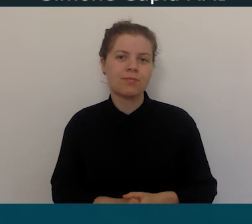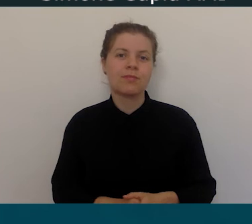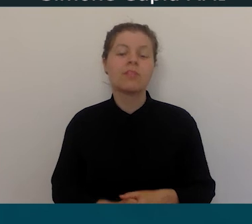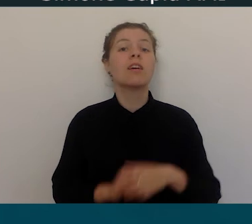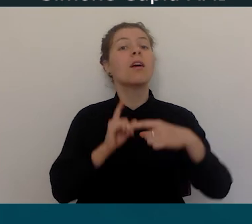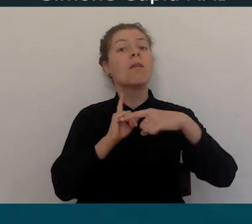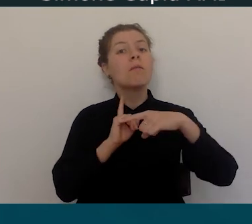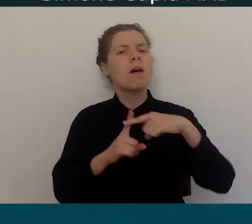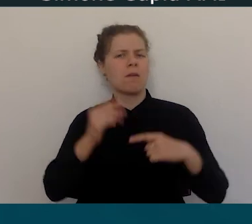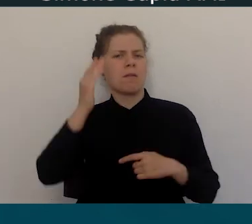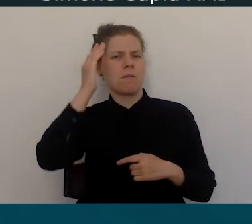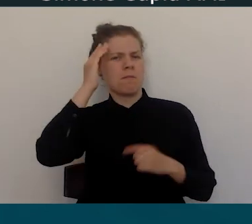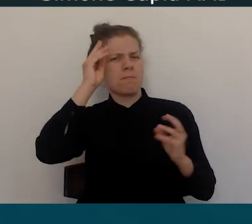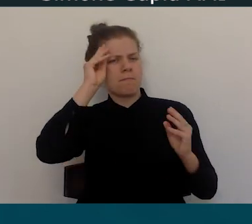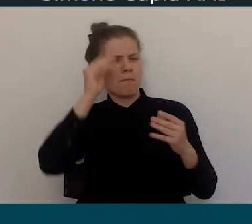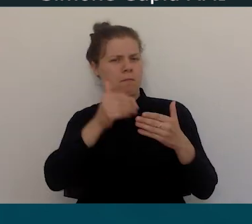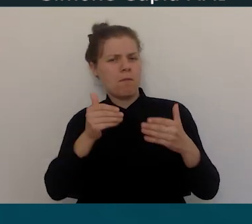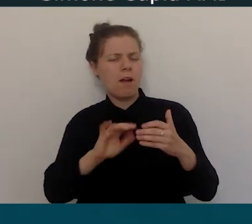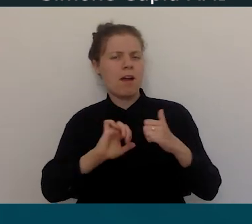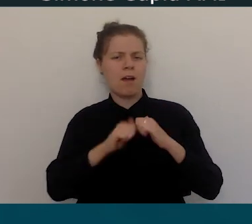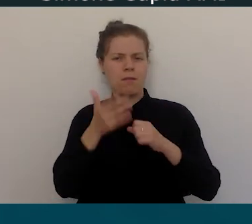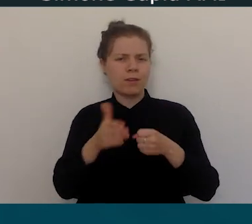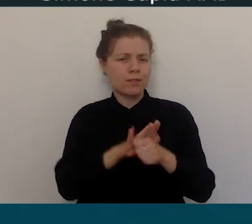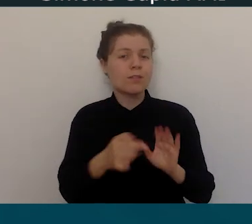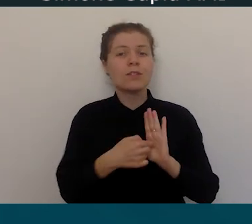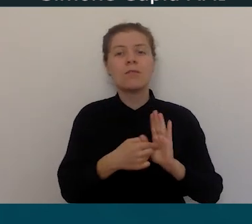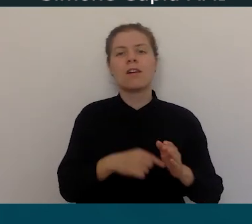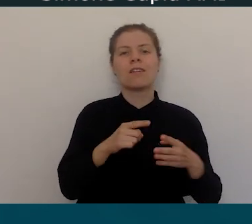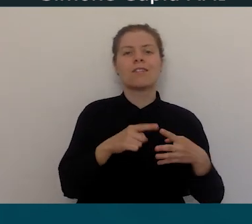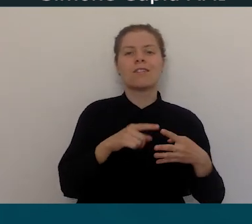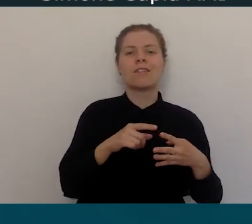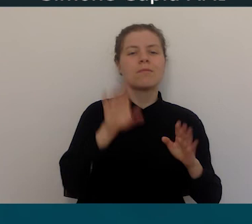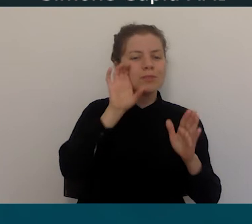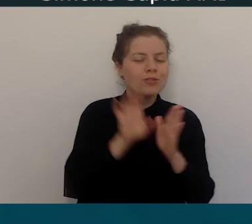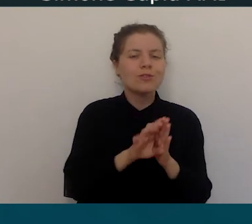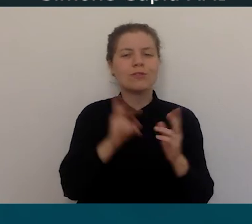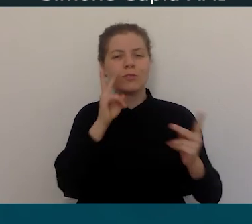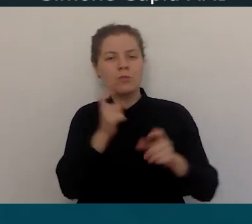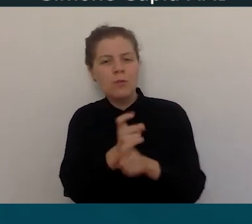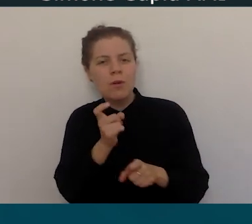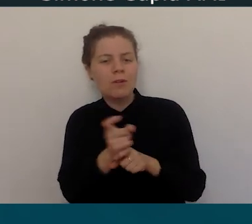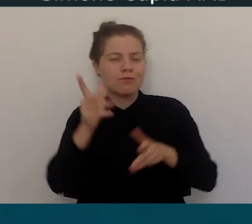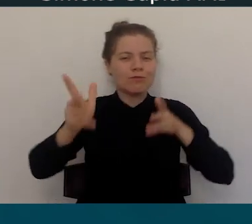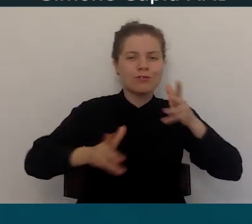you're going to cover things like graphics, visual jokes, gestures, and body language.